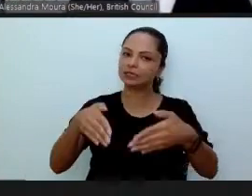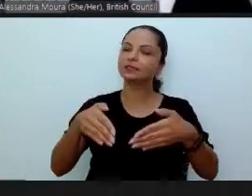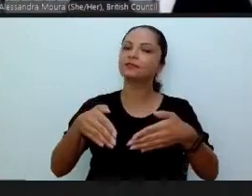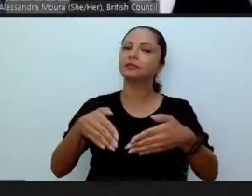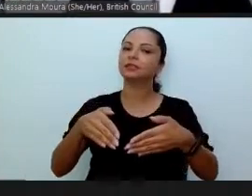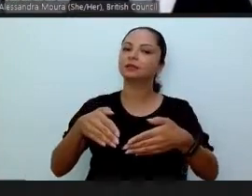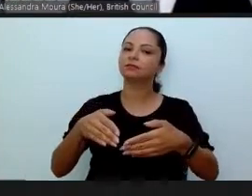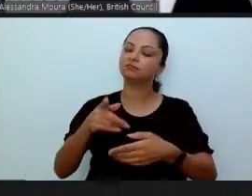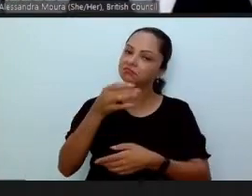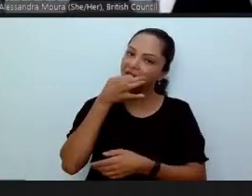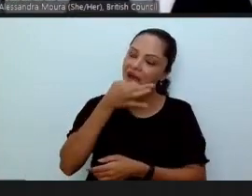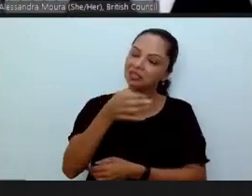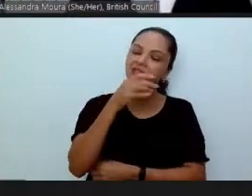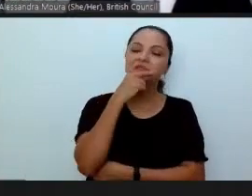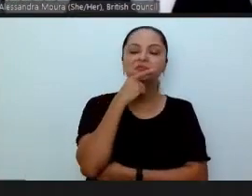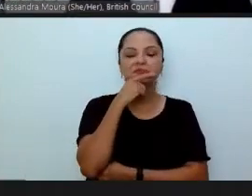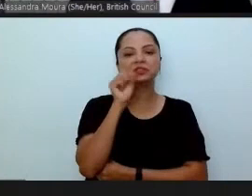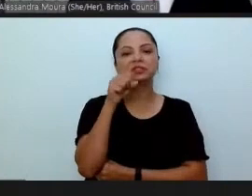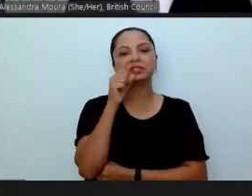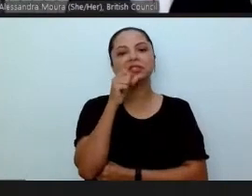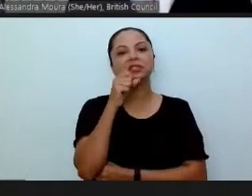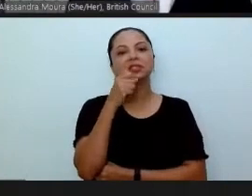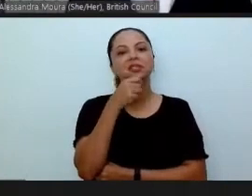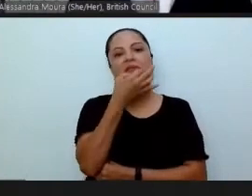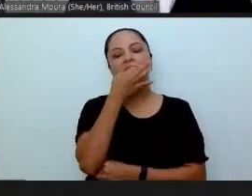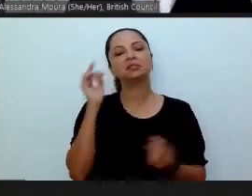the opposite. Wow.